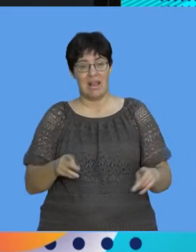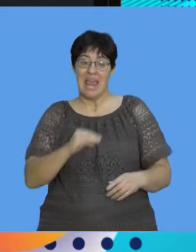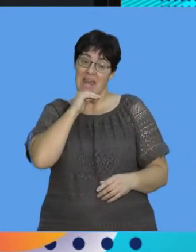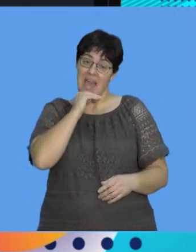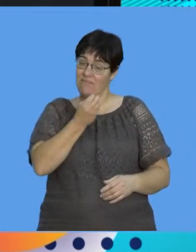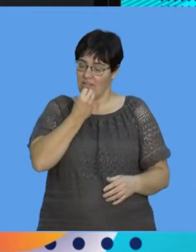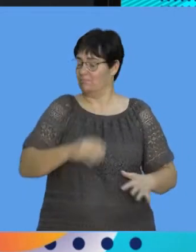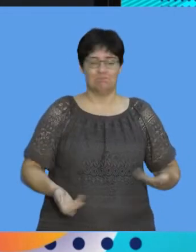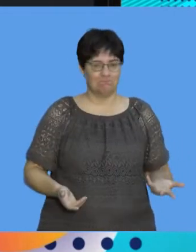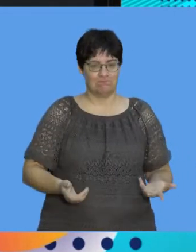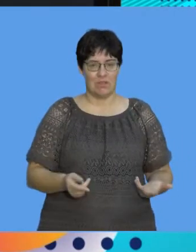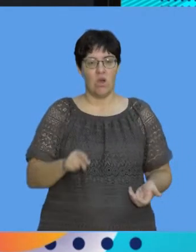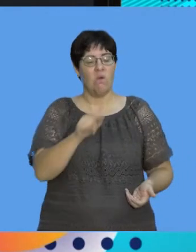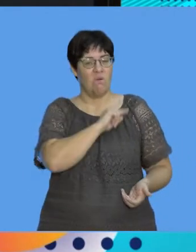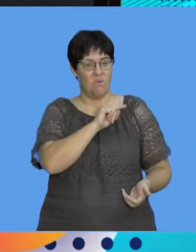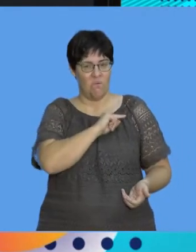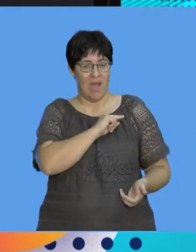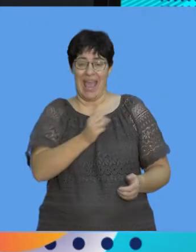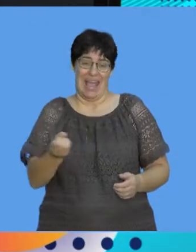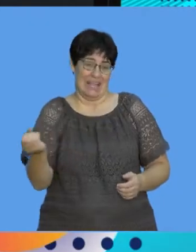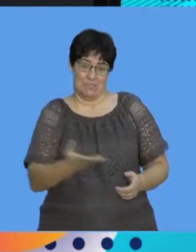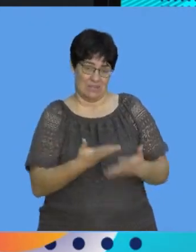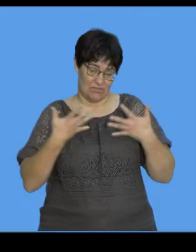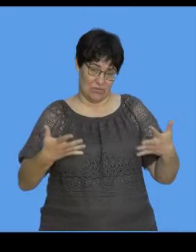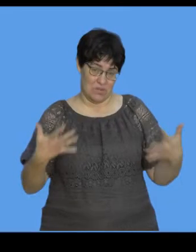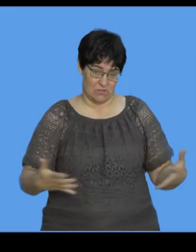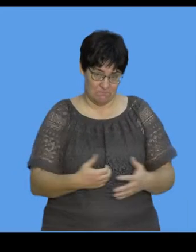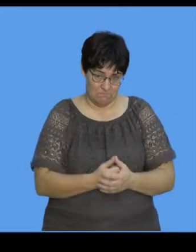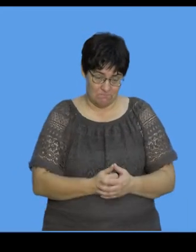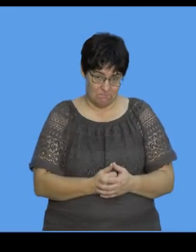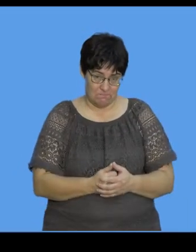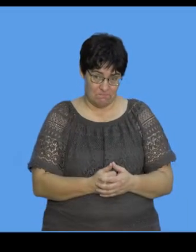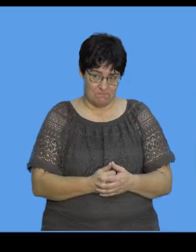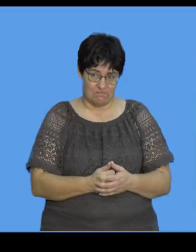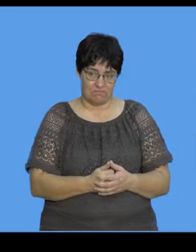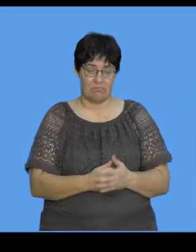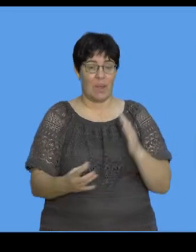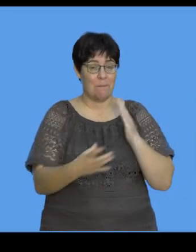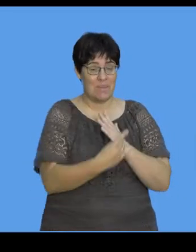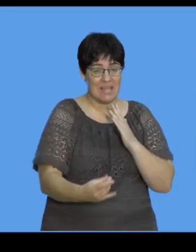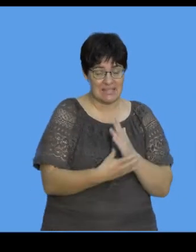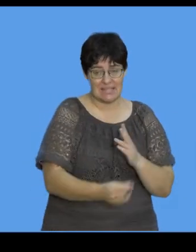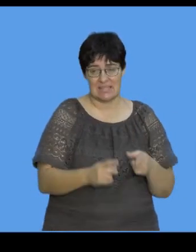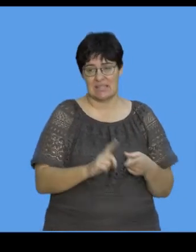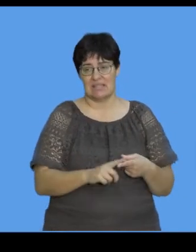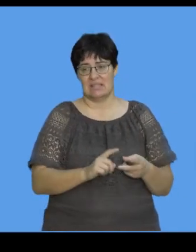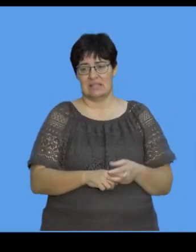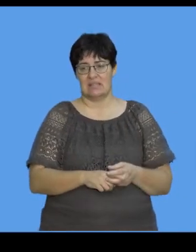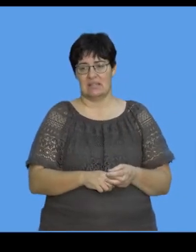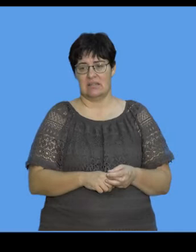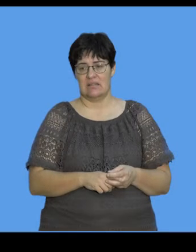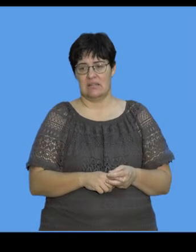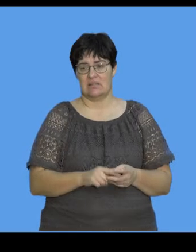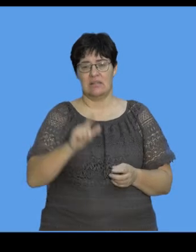don't have enough of, because pretty much it is too expensive. Here we go. Meat, legumes,